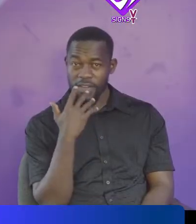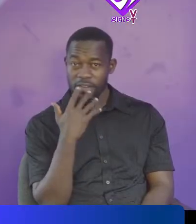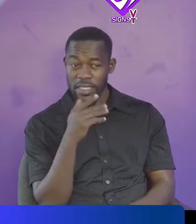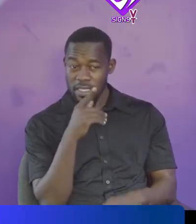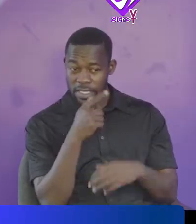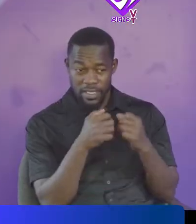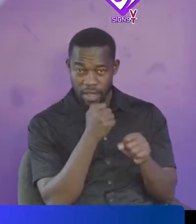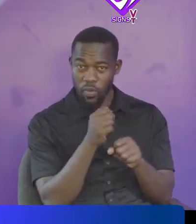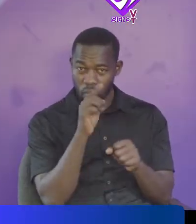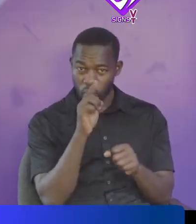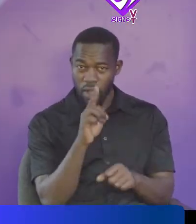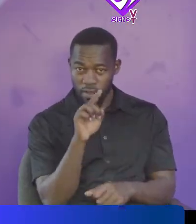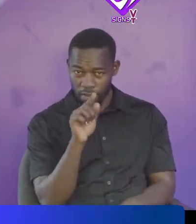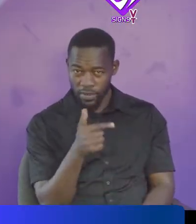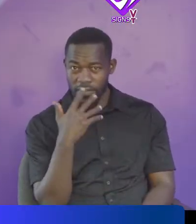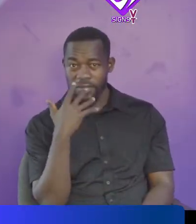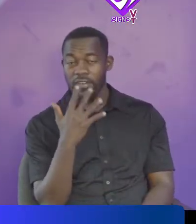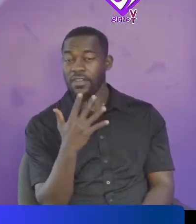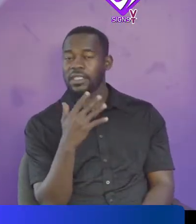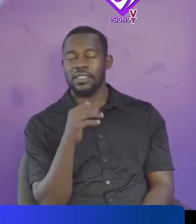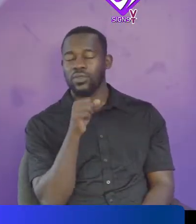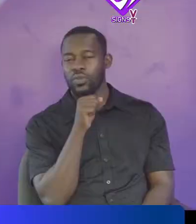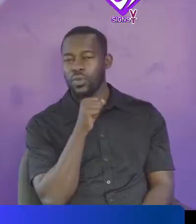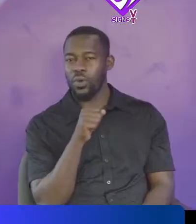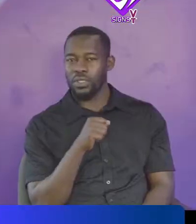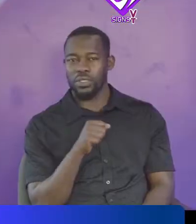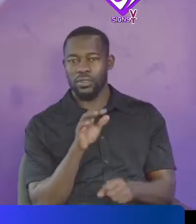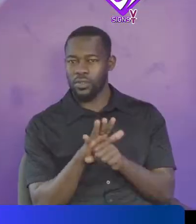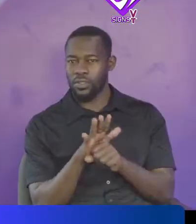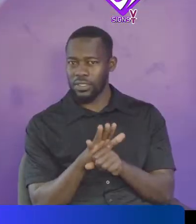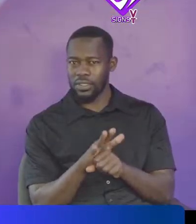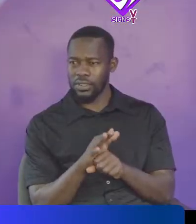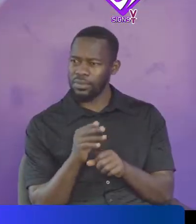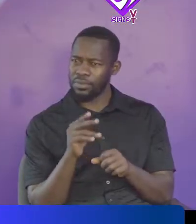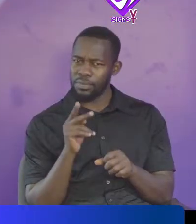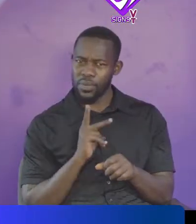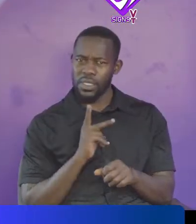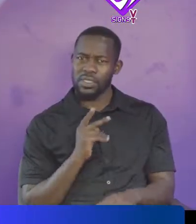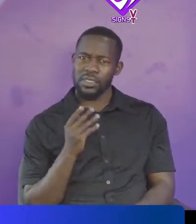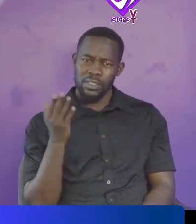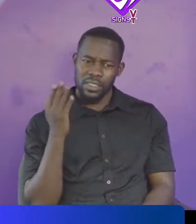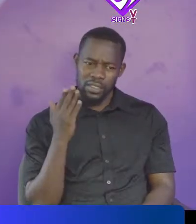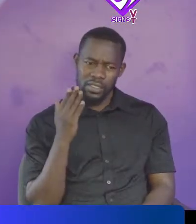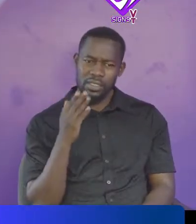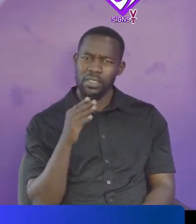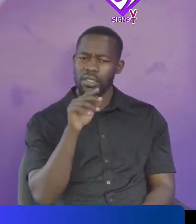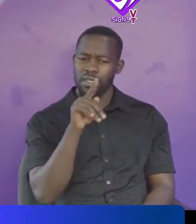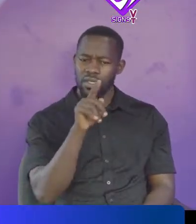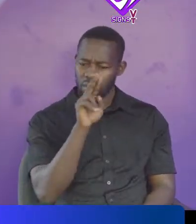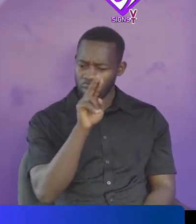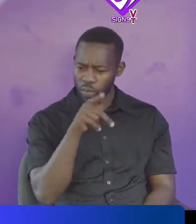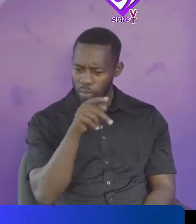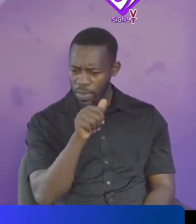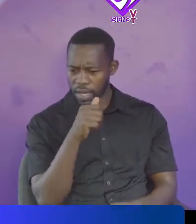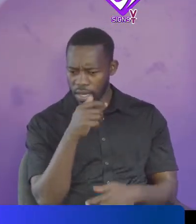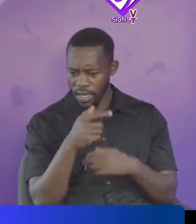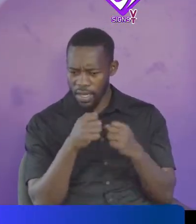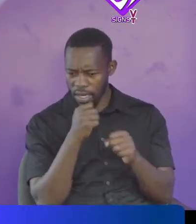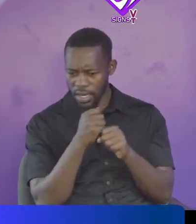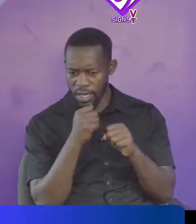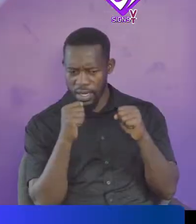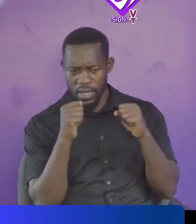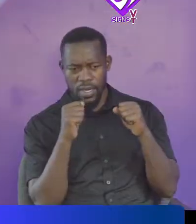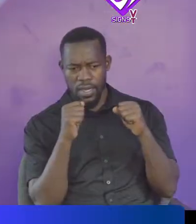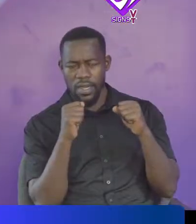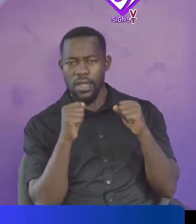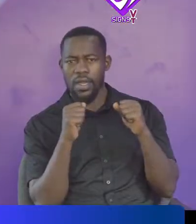Who had to write in 1500? No. People did. Joseph Cooper did. In 1875, he was talking about slavery and slave